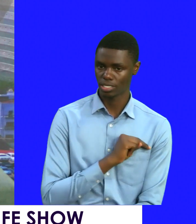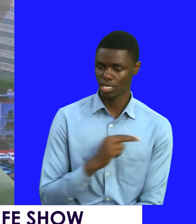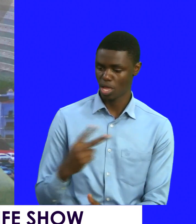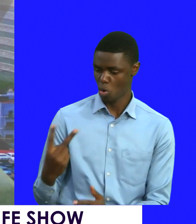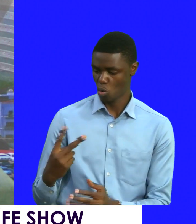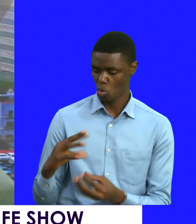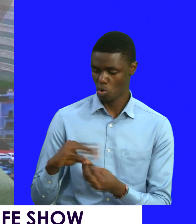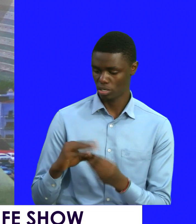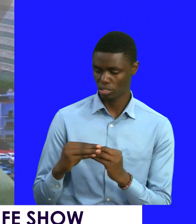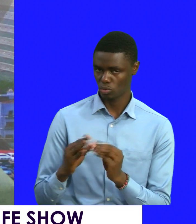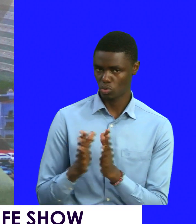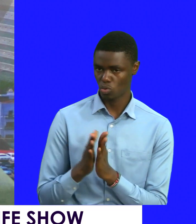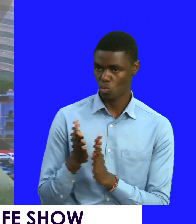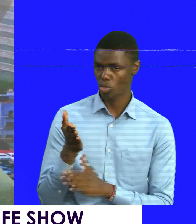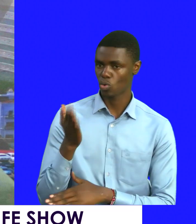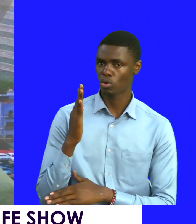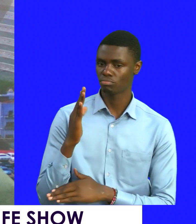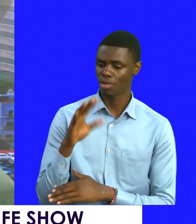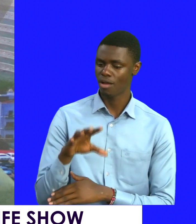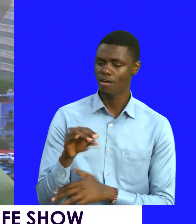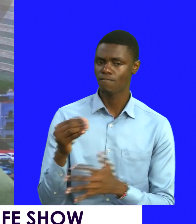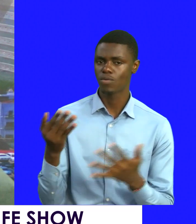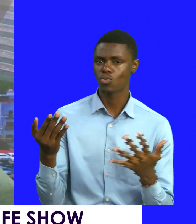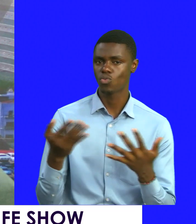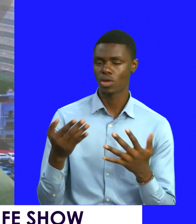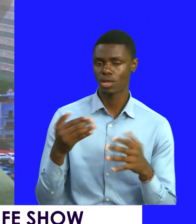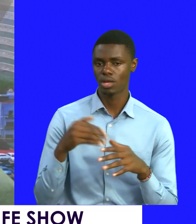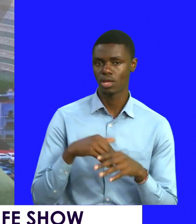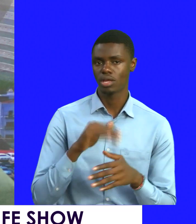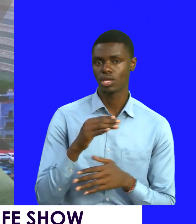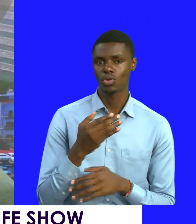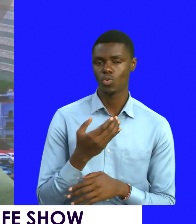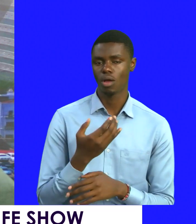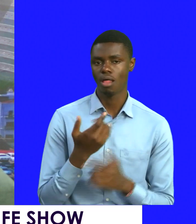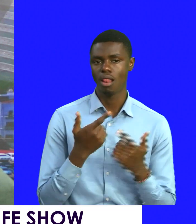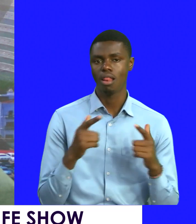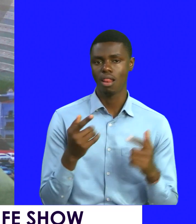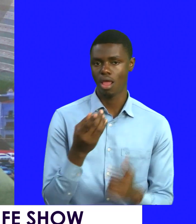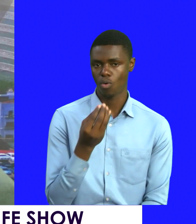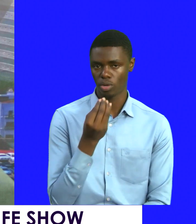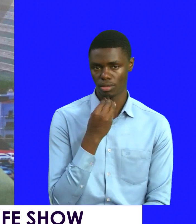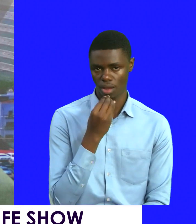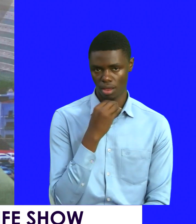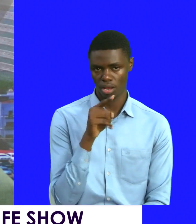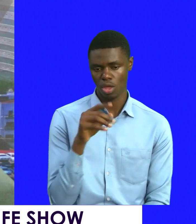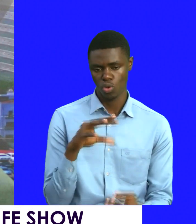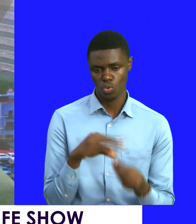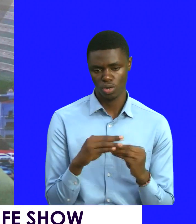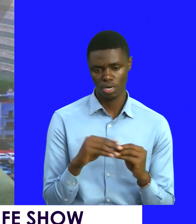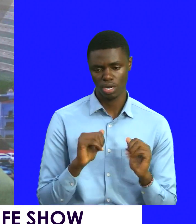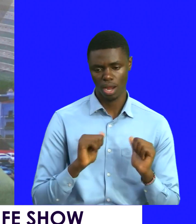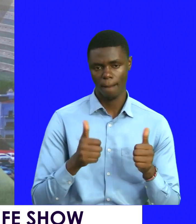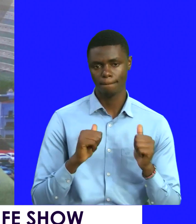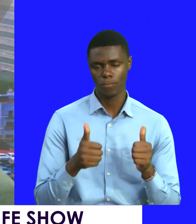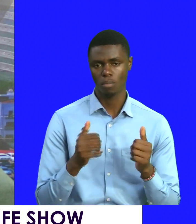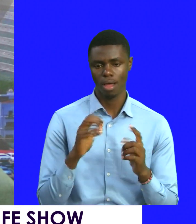co-creation with God is found in your language diet. You create the proper